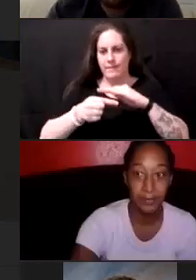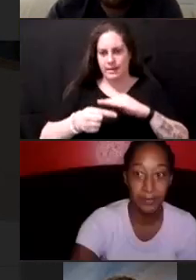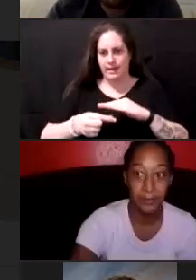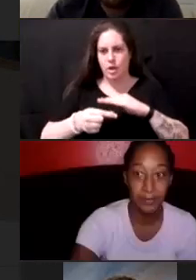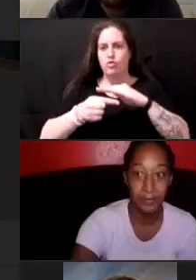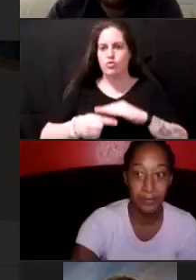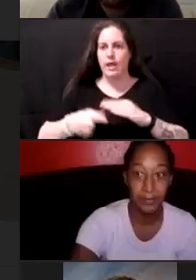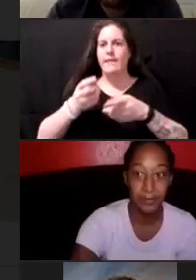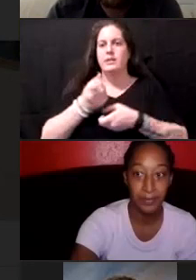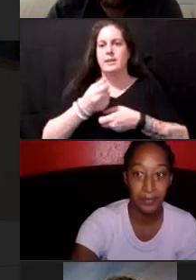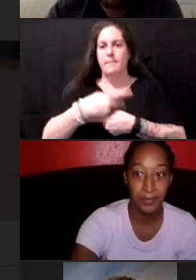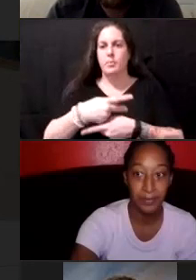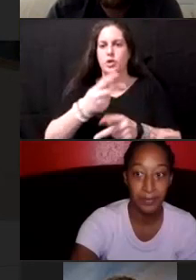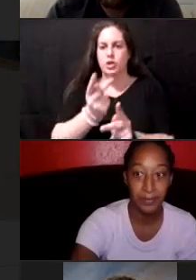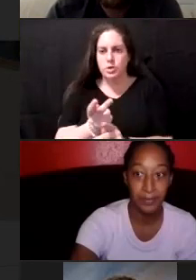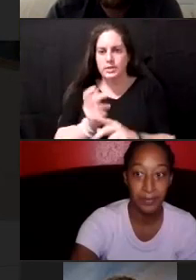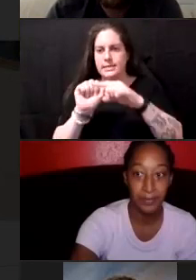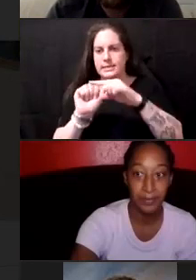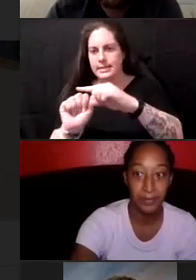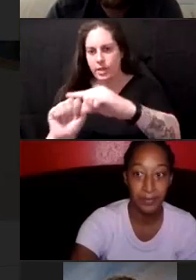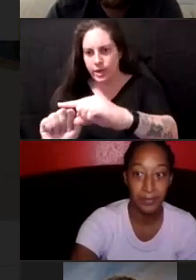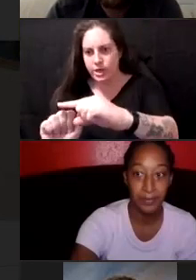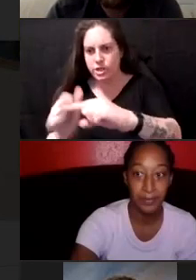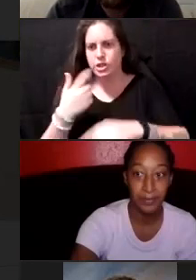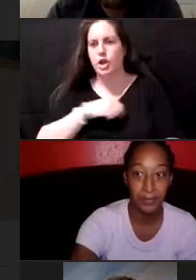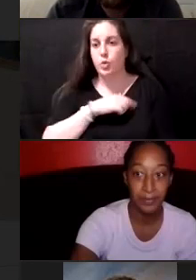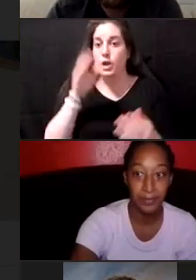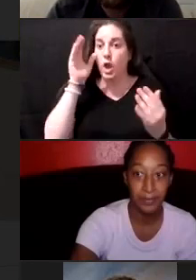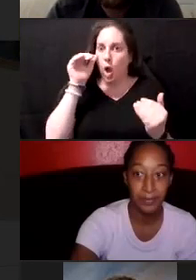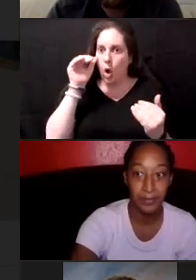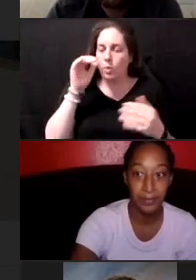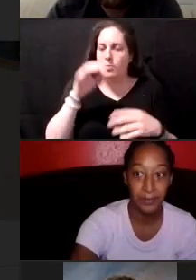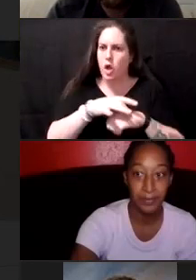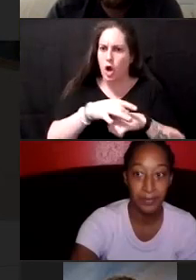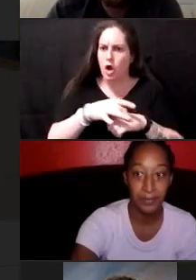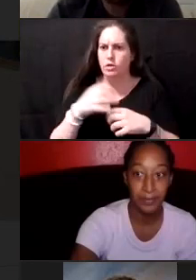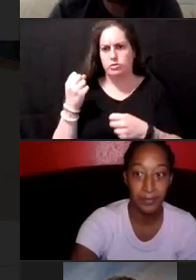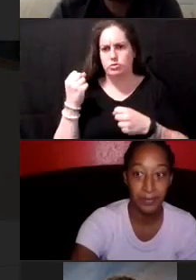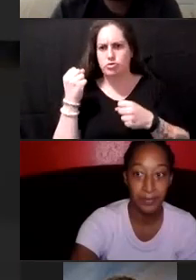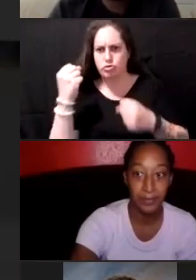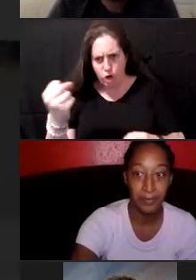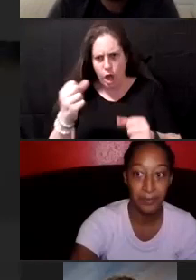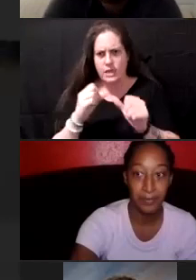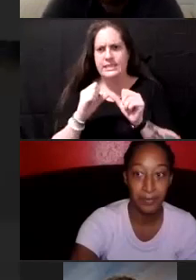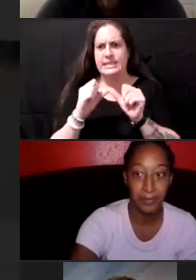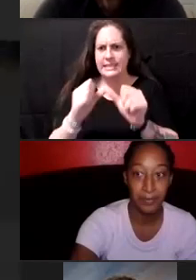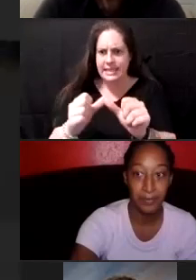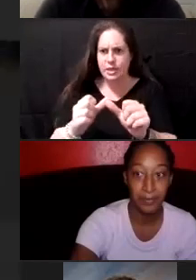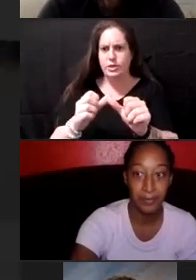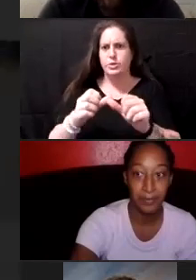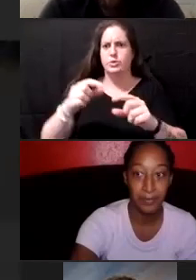acceleration. But we hope the Earth has a real strong motor and it keeps that forward speed so that